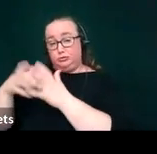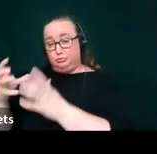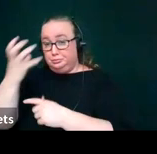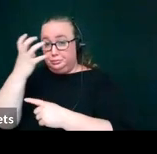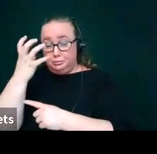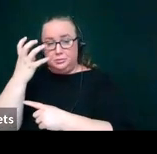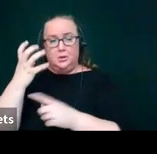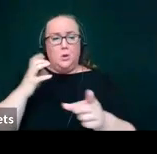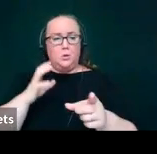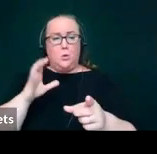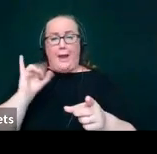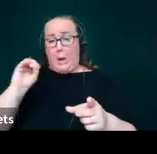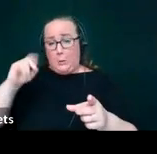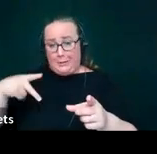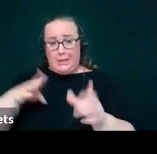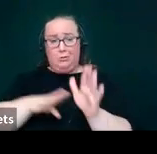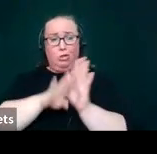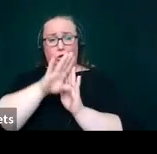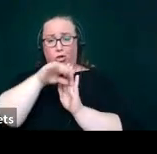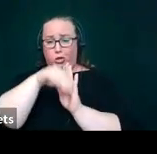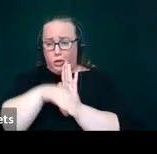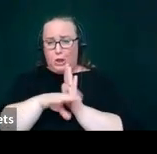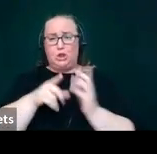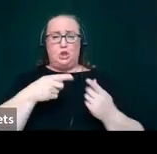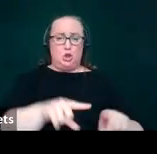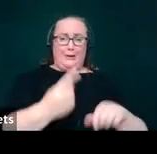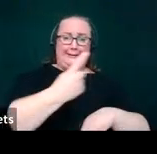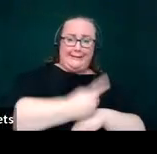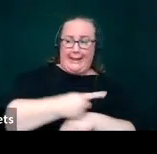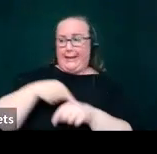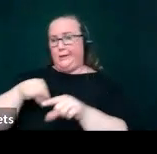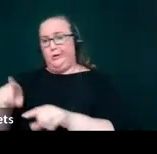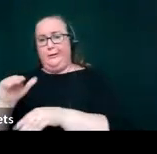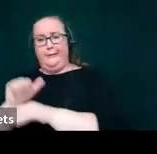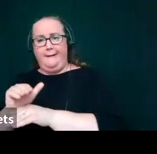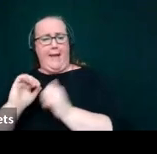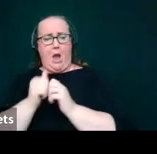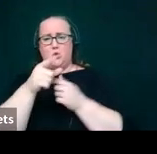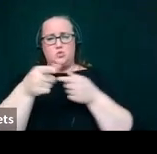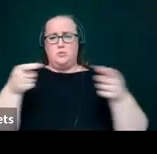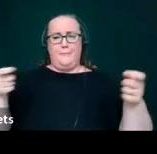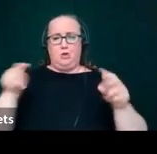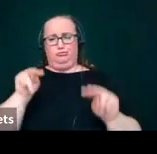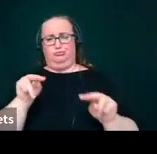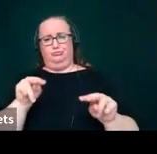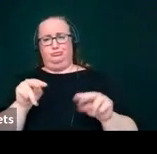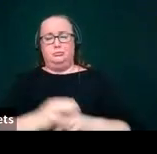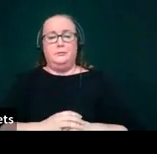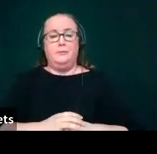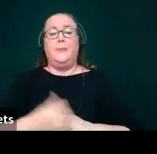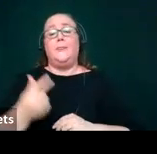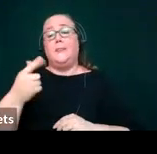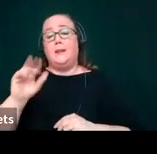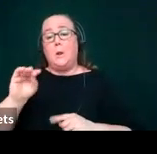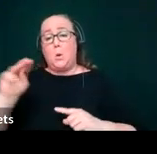IOP rises and falls throughout the day and night. How can you monitor its highs and lows? Glaucoma Foundation has many